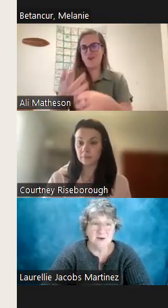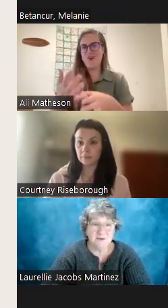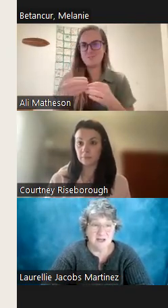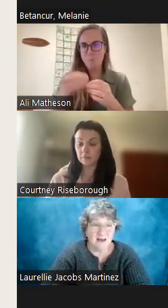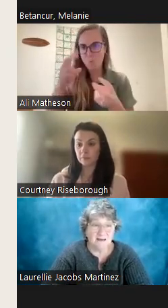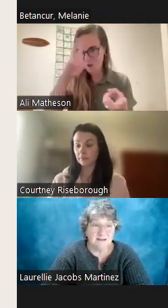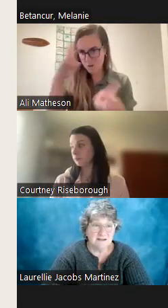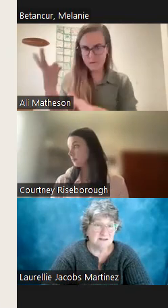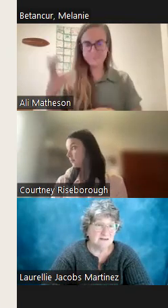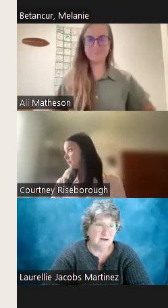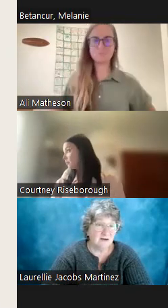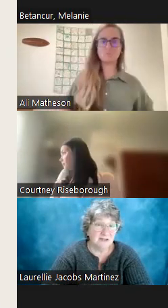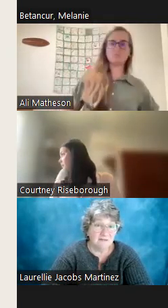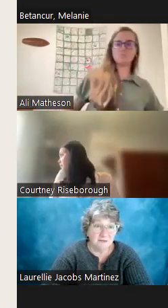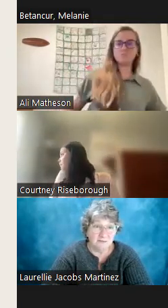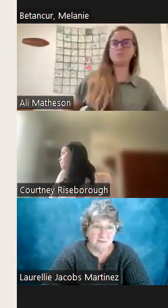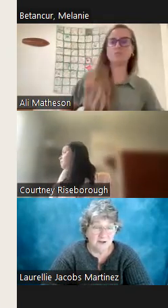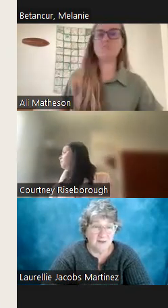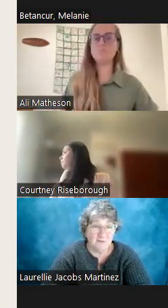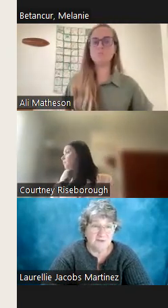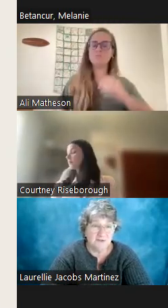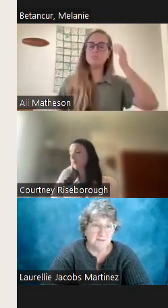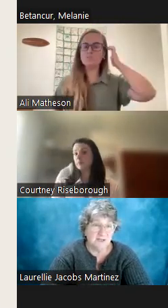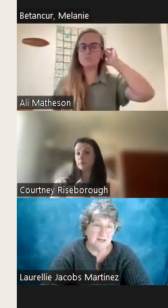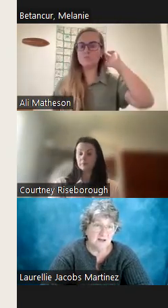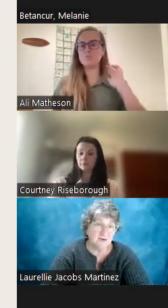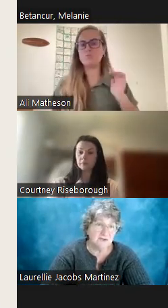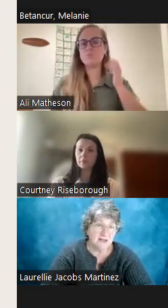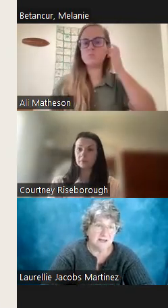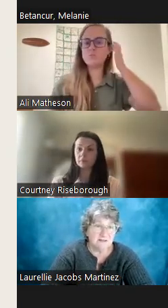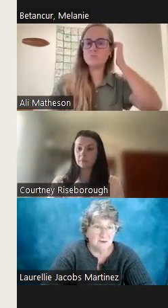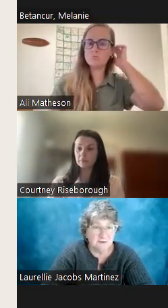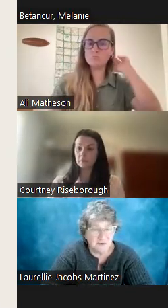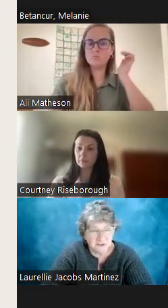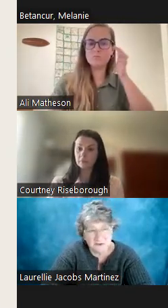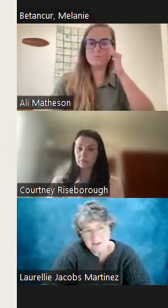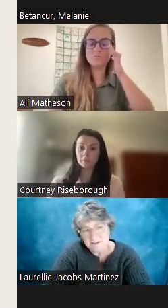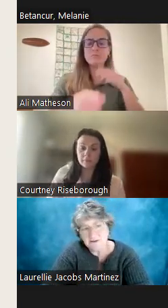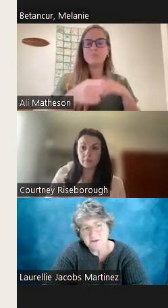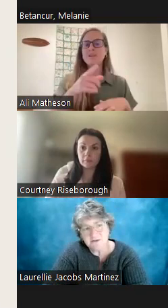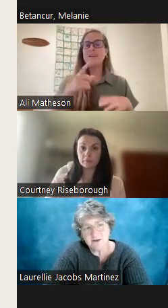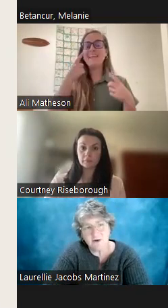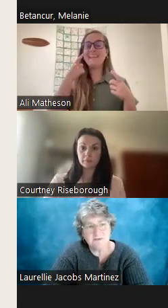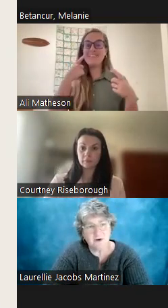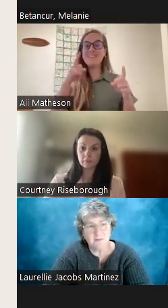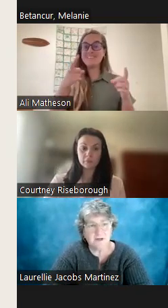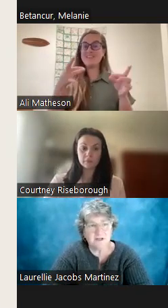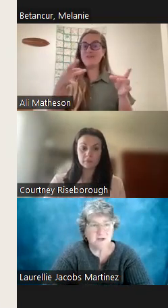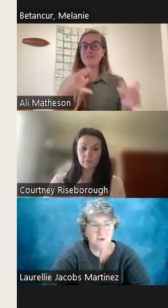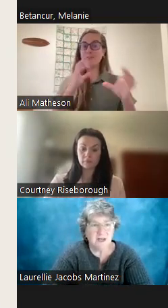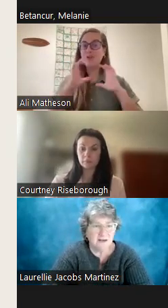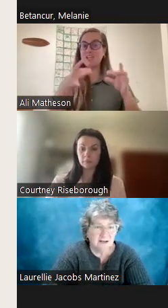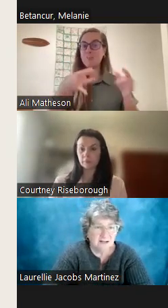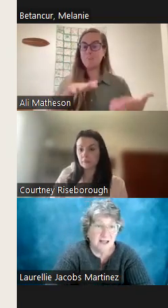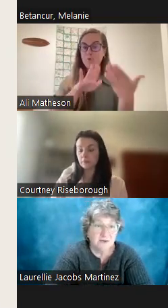Sometimes the language, again, is of a level beyond the person's ability to understand in terms of their literacy skills. So it's very important to